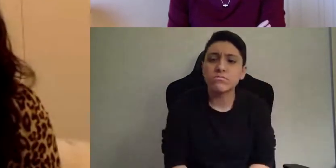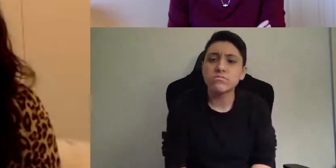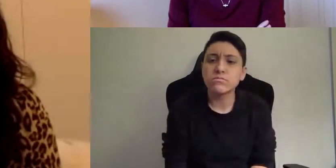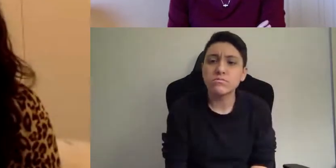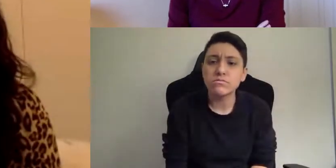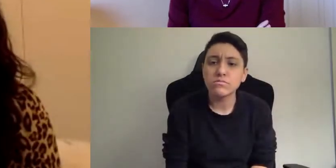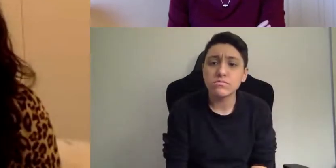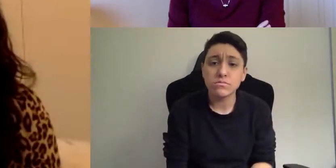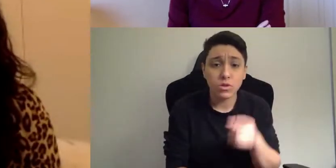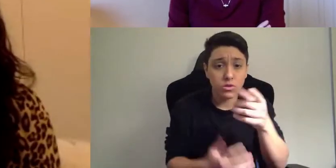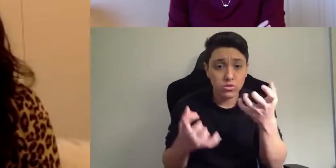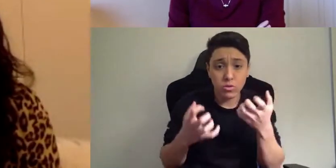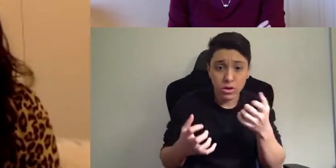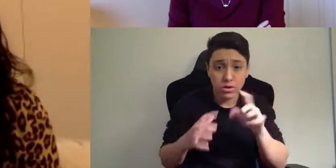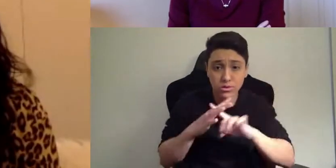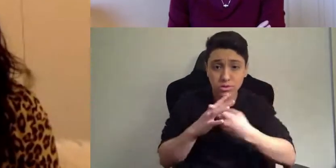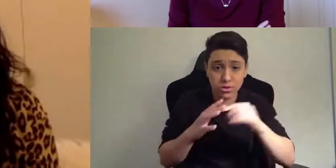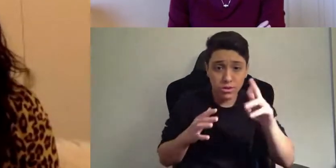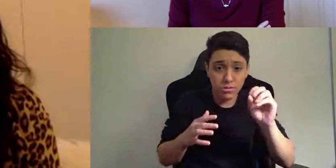Do you want to start, Brooke?